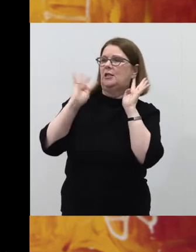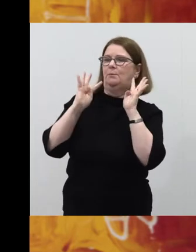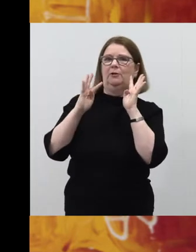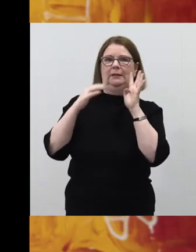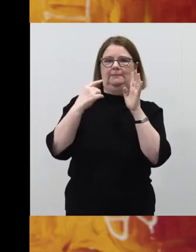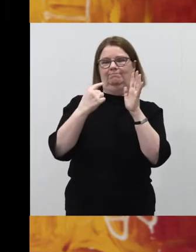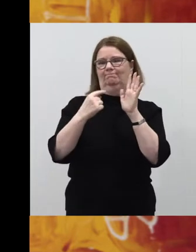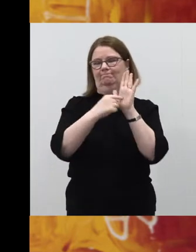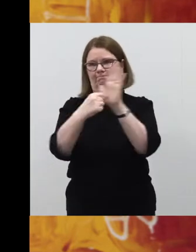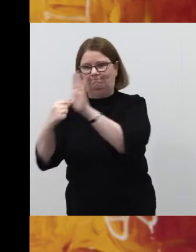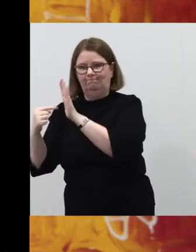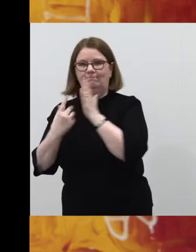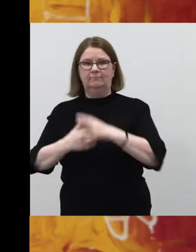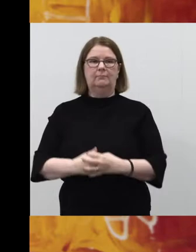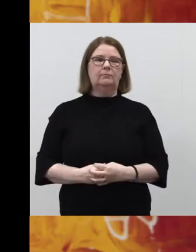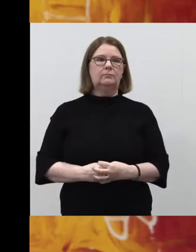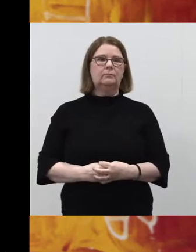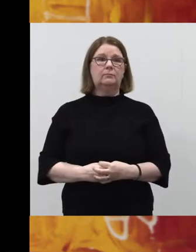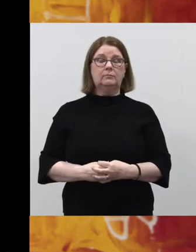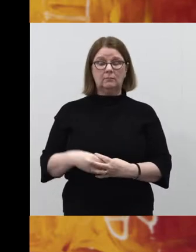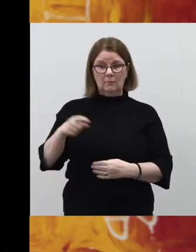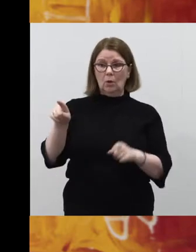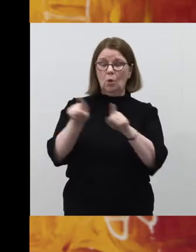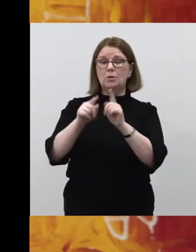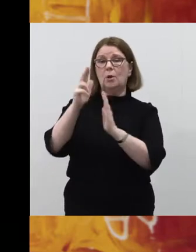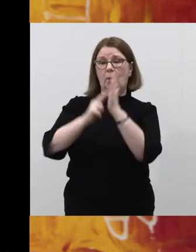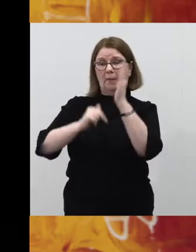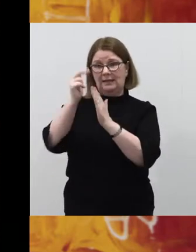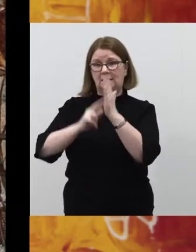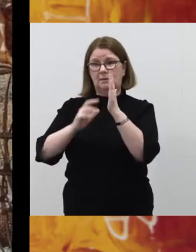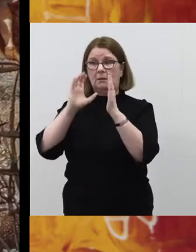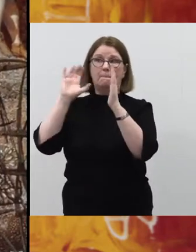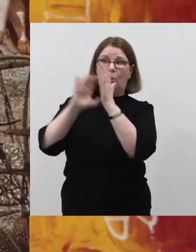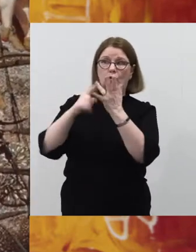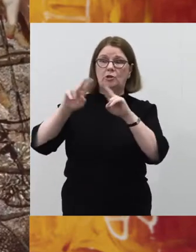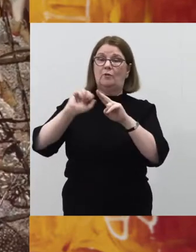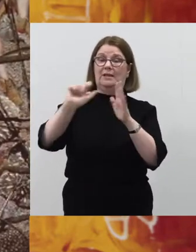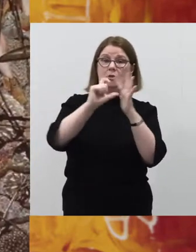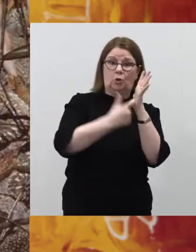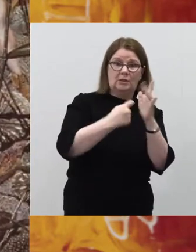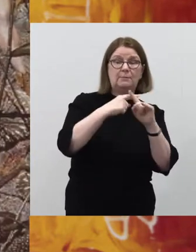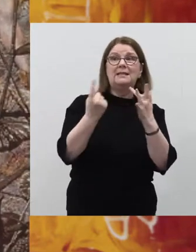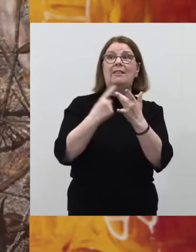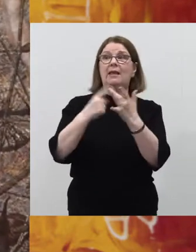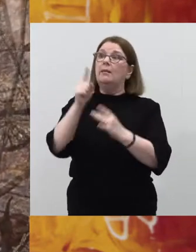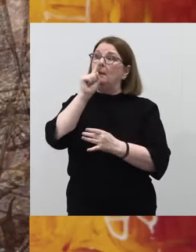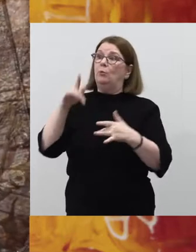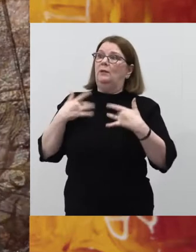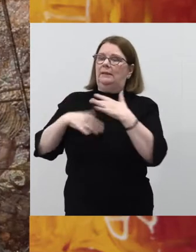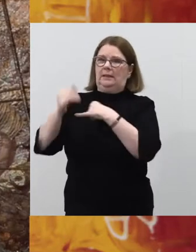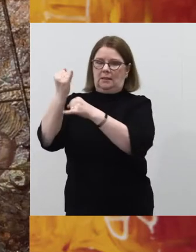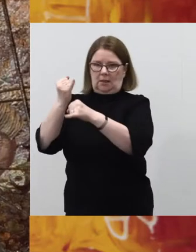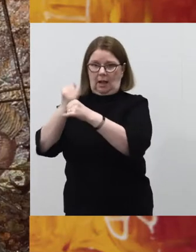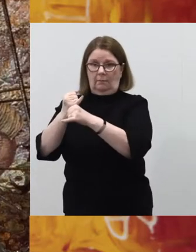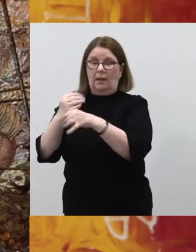decades. As we can see from his extraordinary oeuvre, his mental illness was only one of many influences on his work.